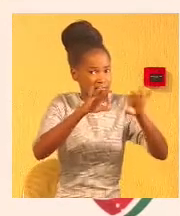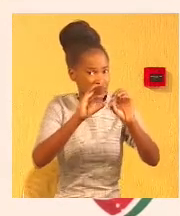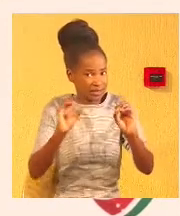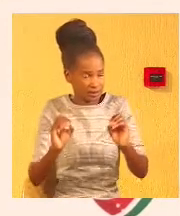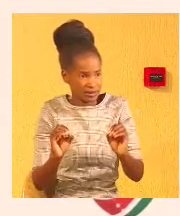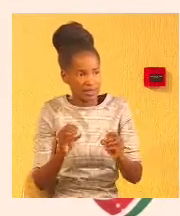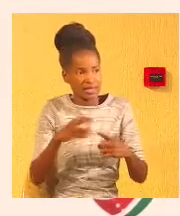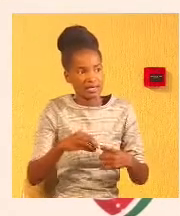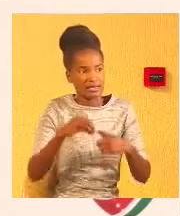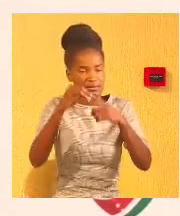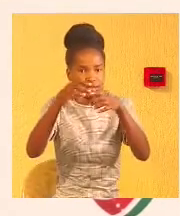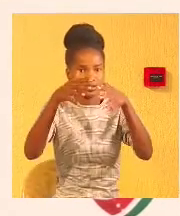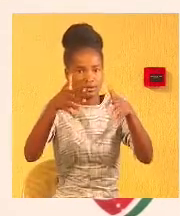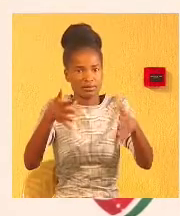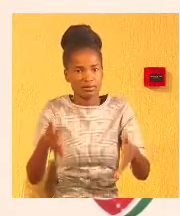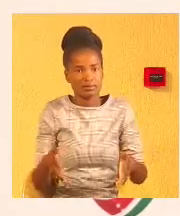especially in the communal areas.